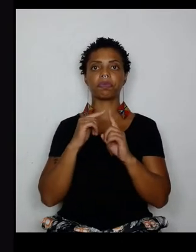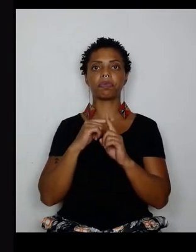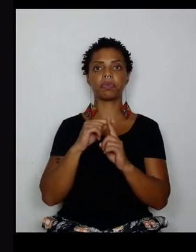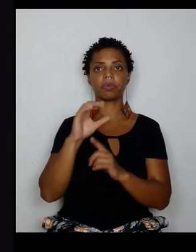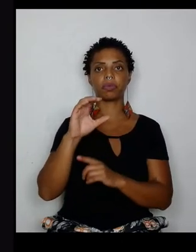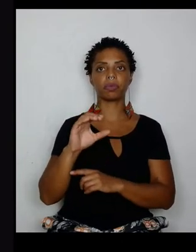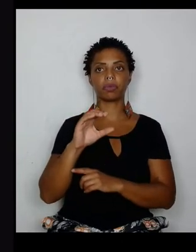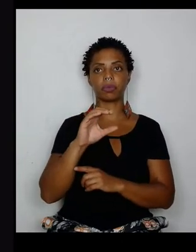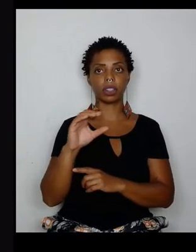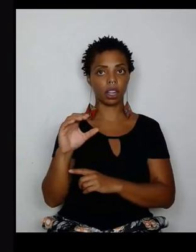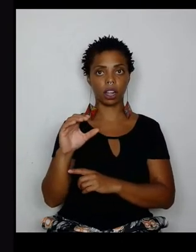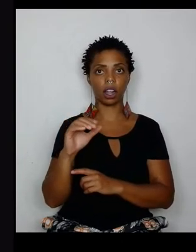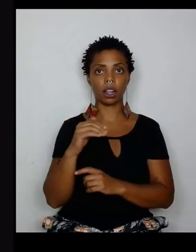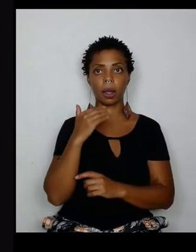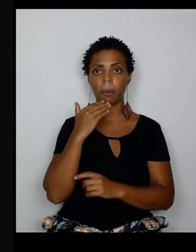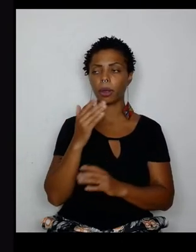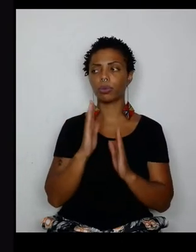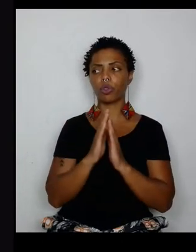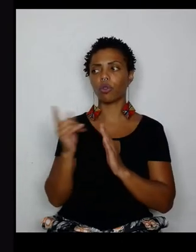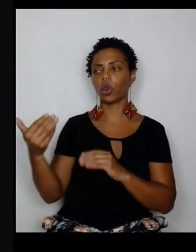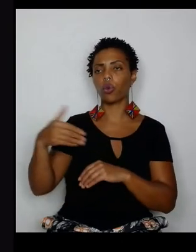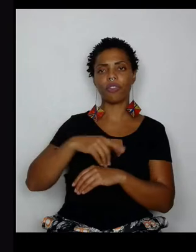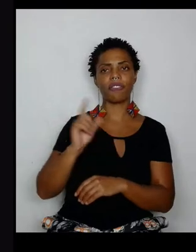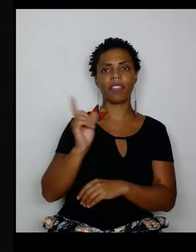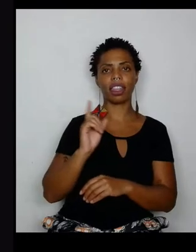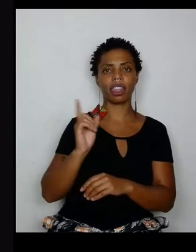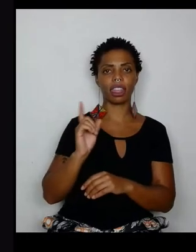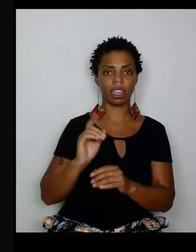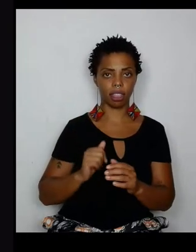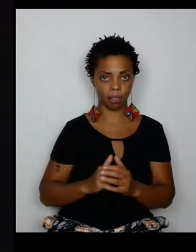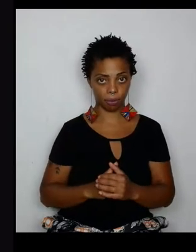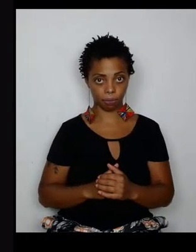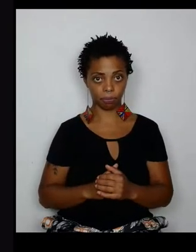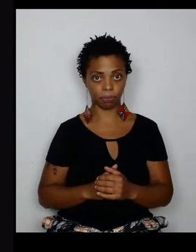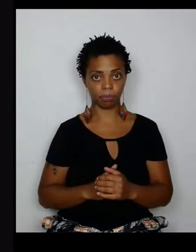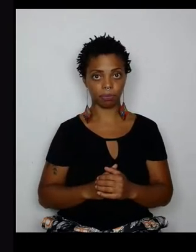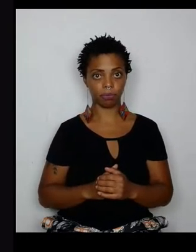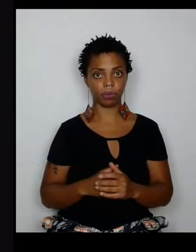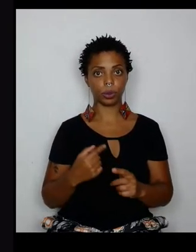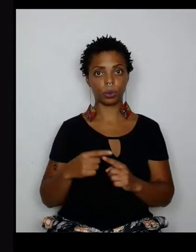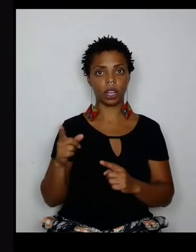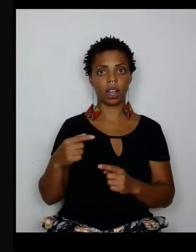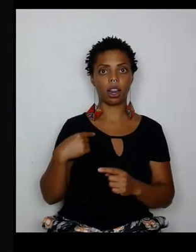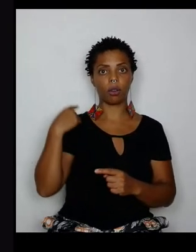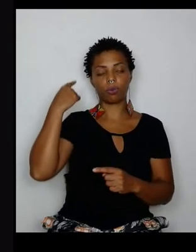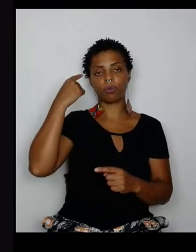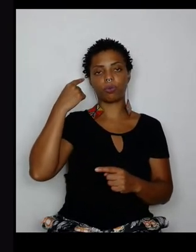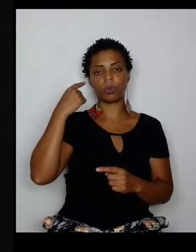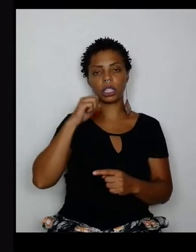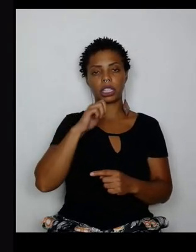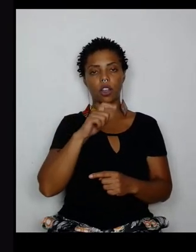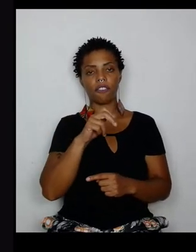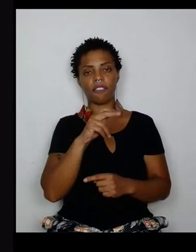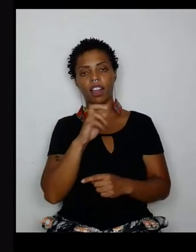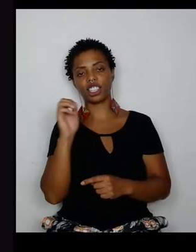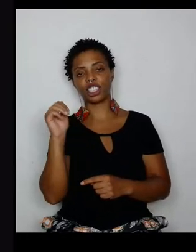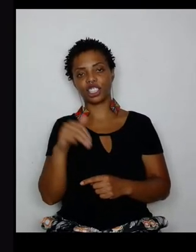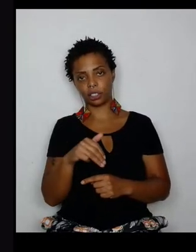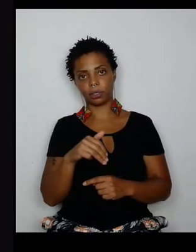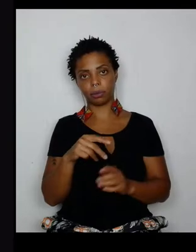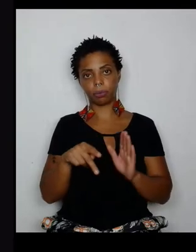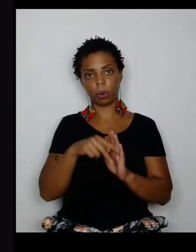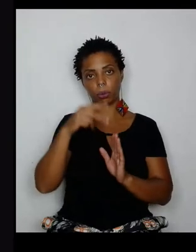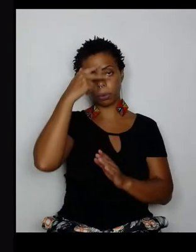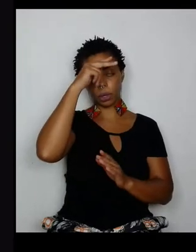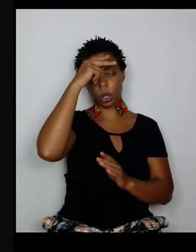peruvian savage who was so impressed by buffalo bill his wild west shows and his cowboy hats that on a seaside visit he